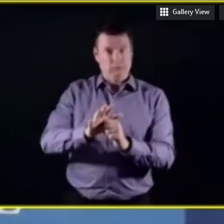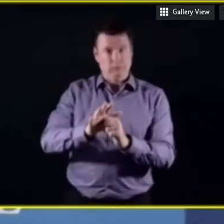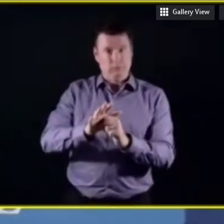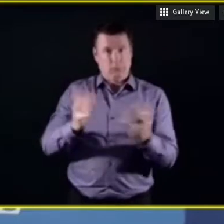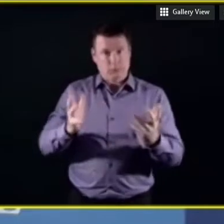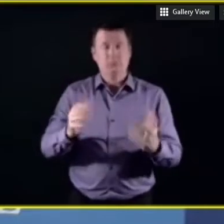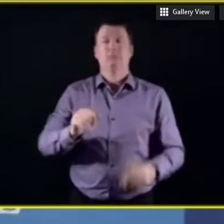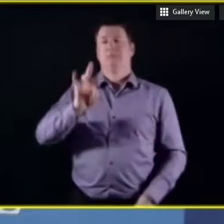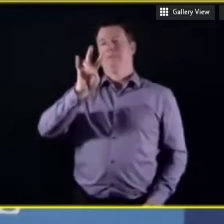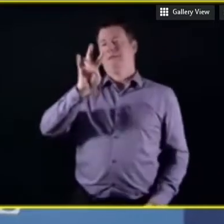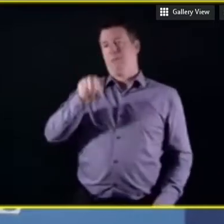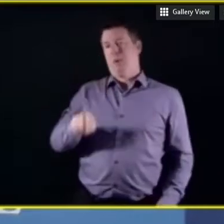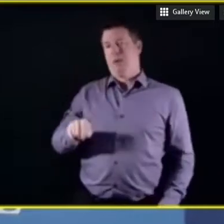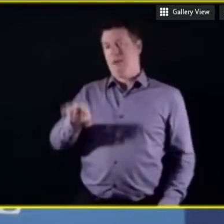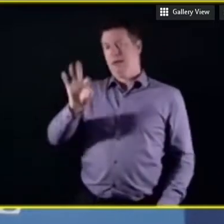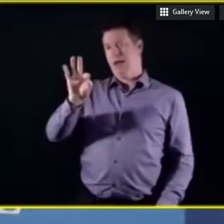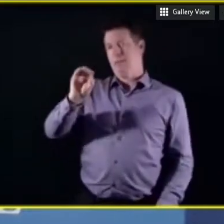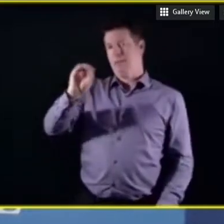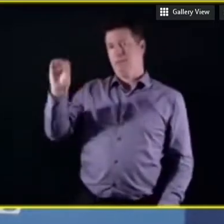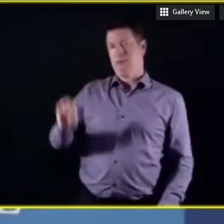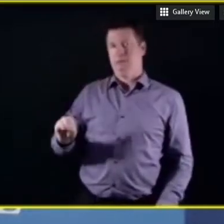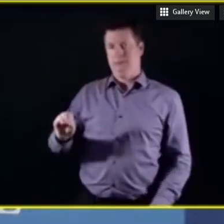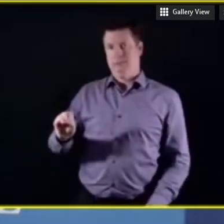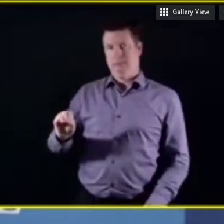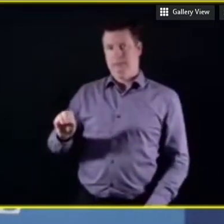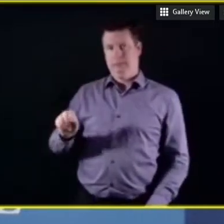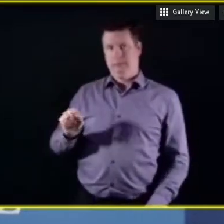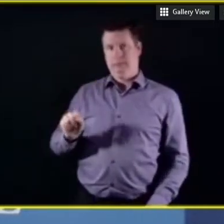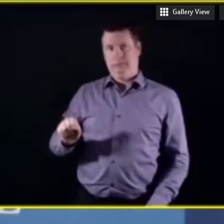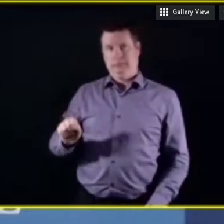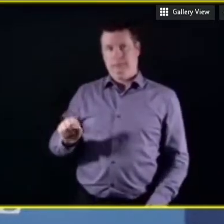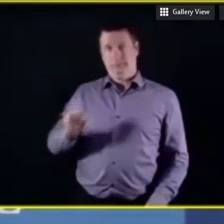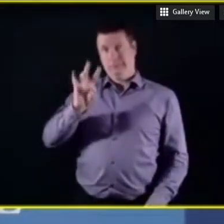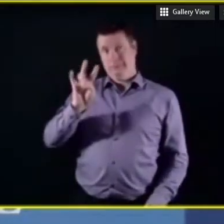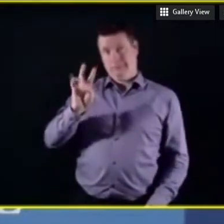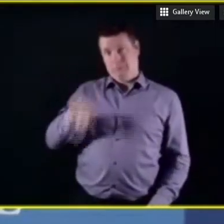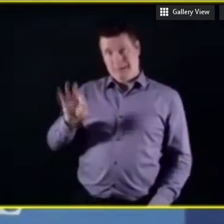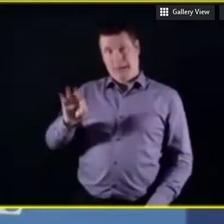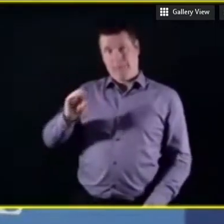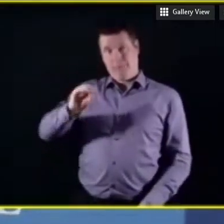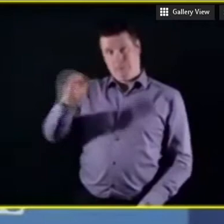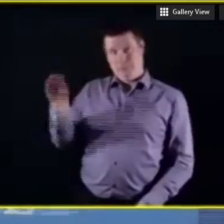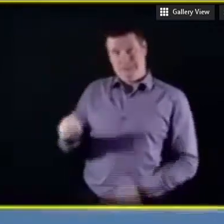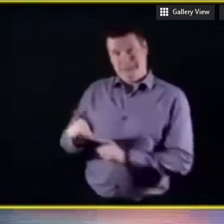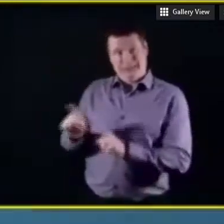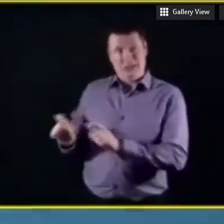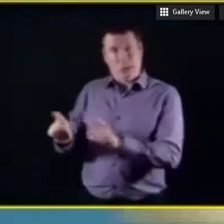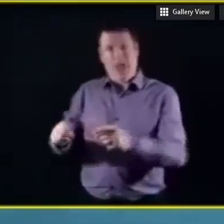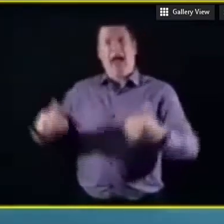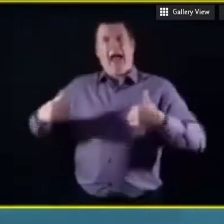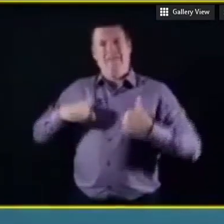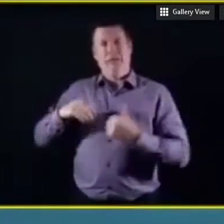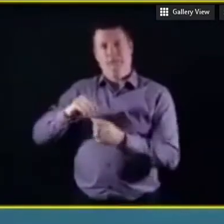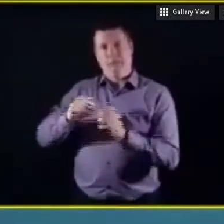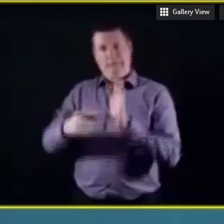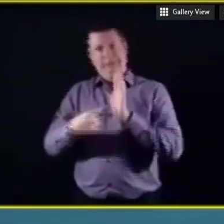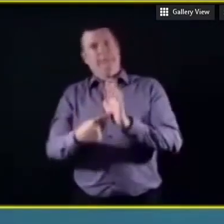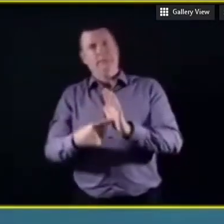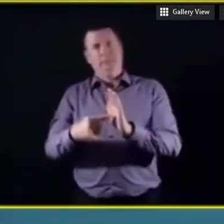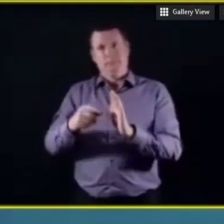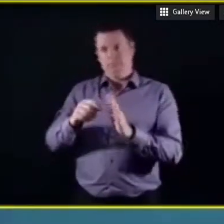patients that are symptomatic. Mostly symptomatic patients, yes. Dr. Cicilline, I know that the respiratory clinic